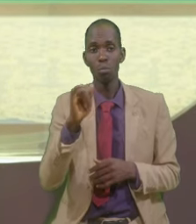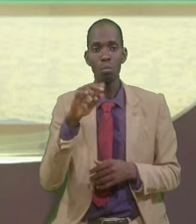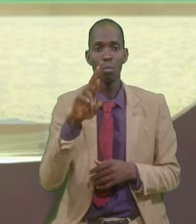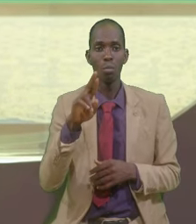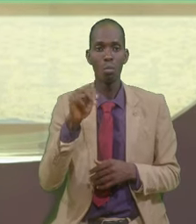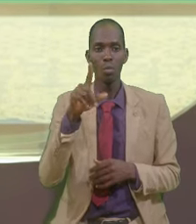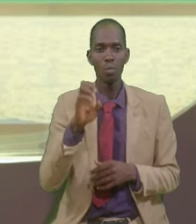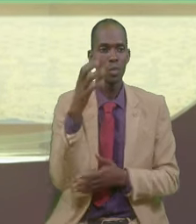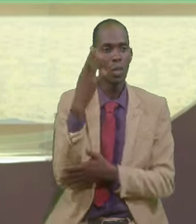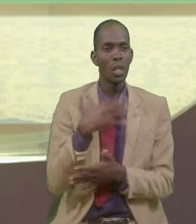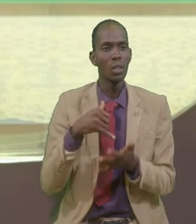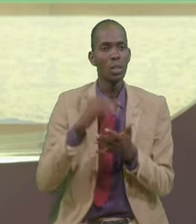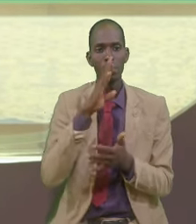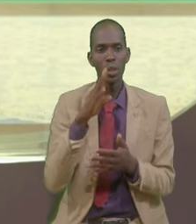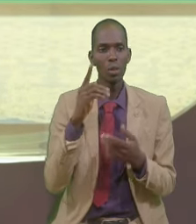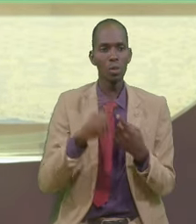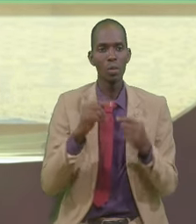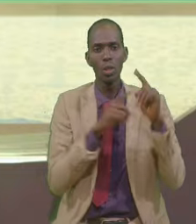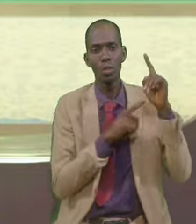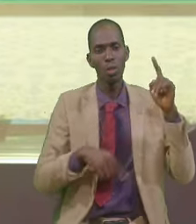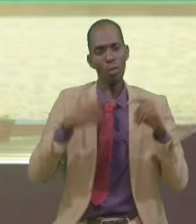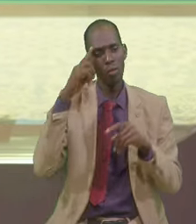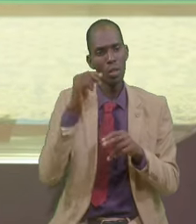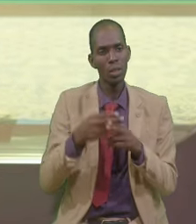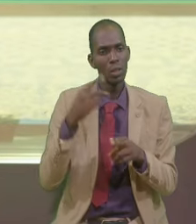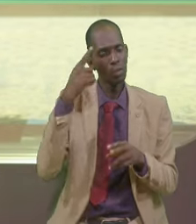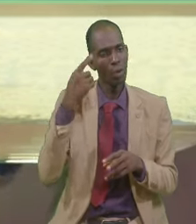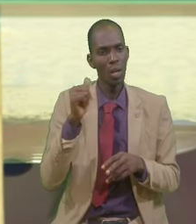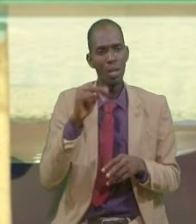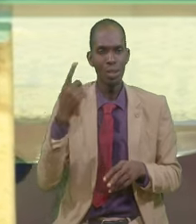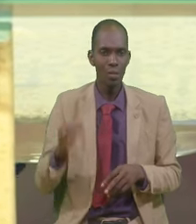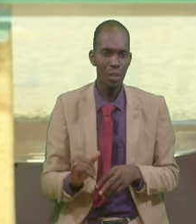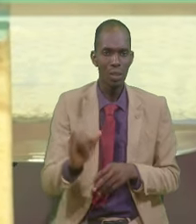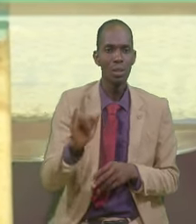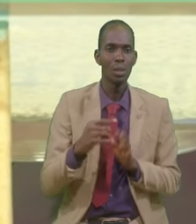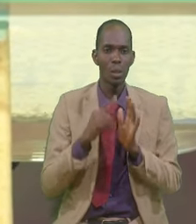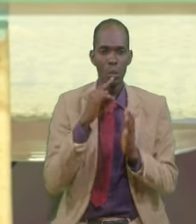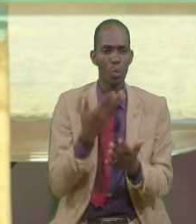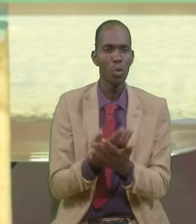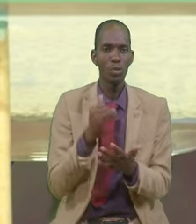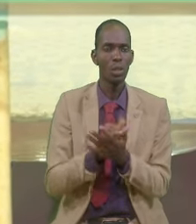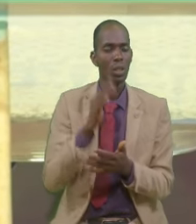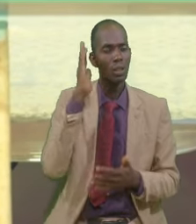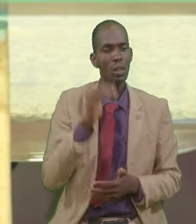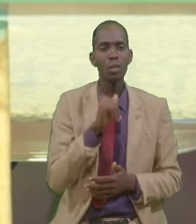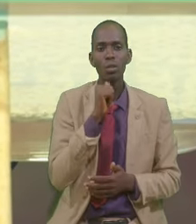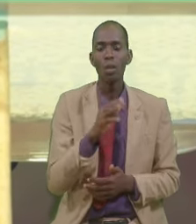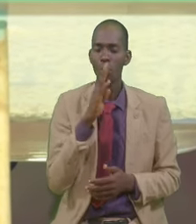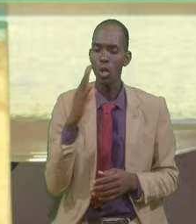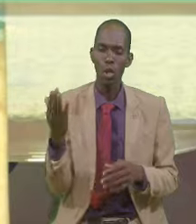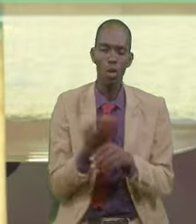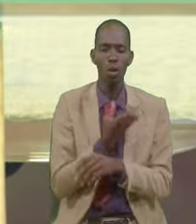everlasting sign that shall not be cut off. God's gifts are available for you